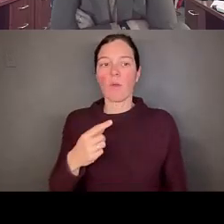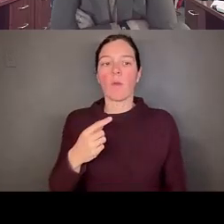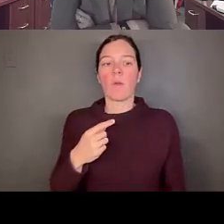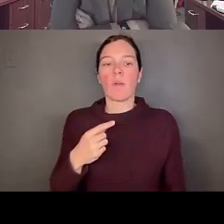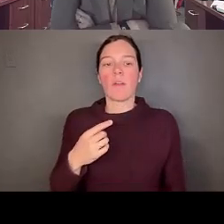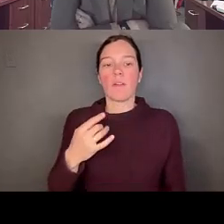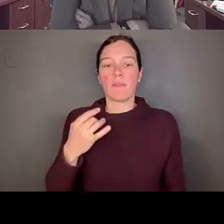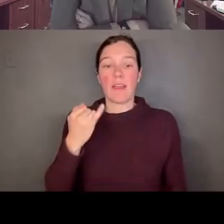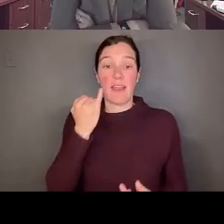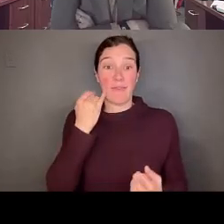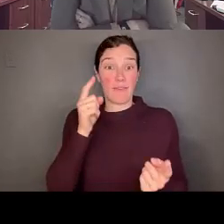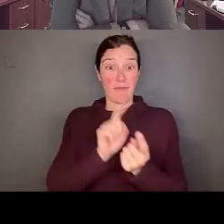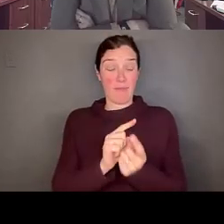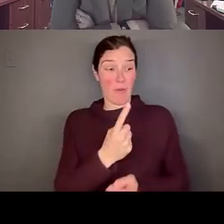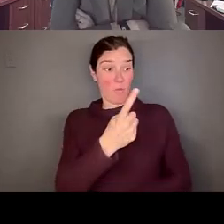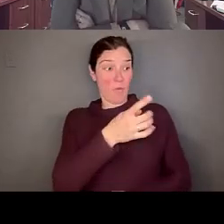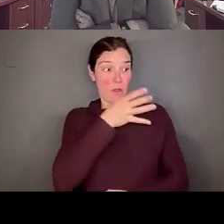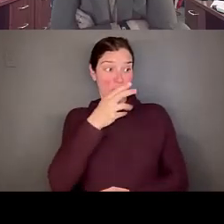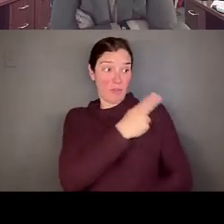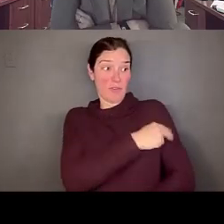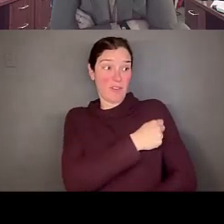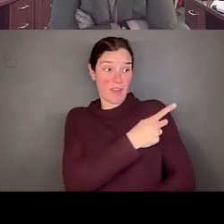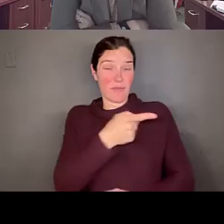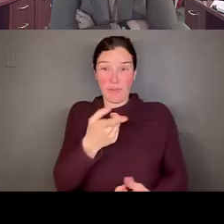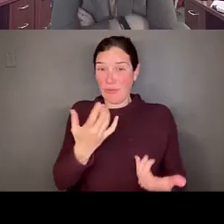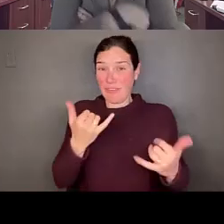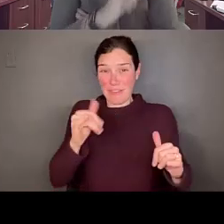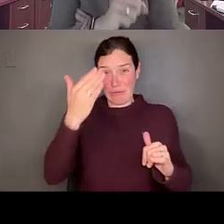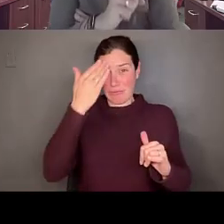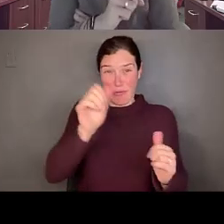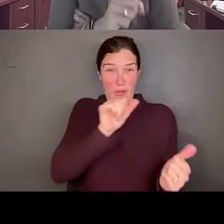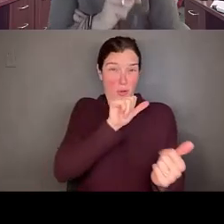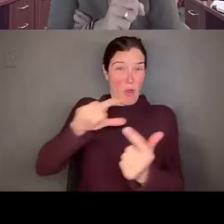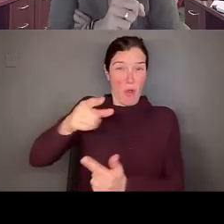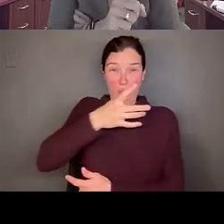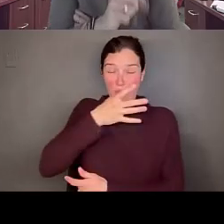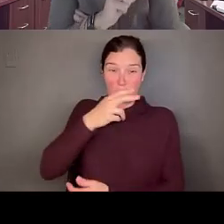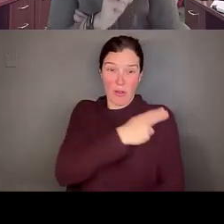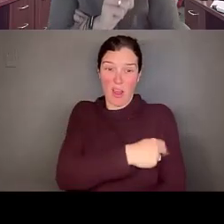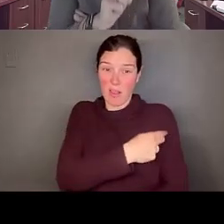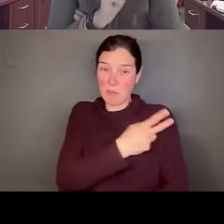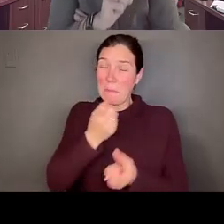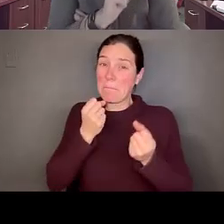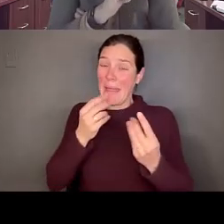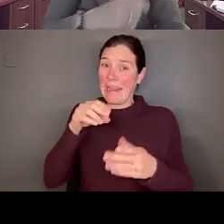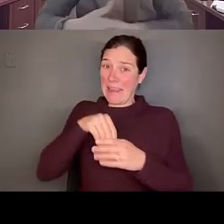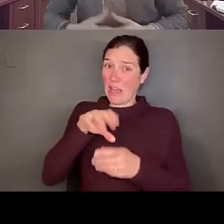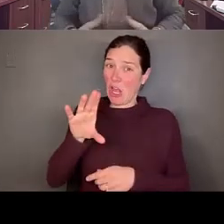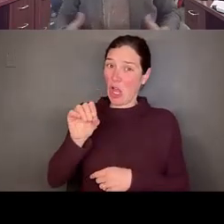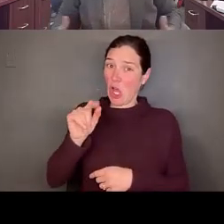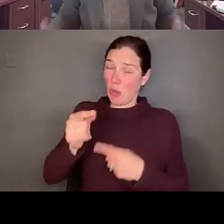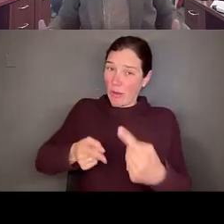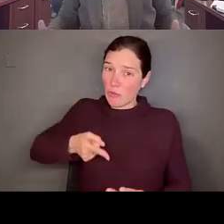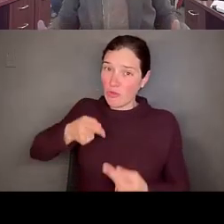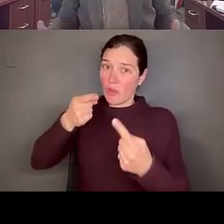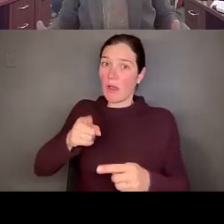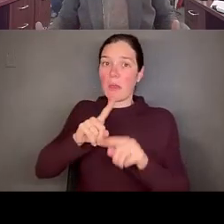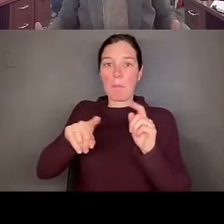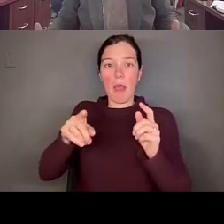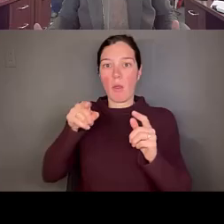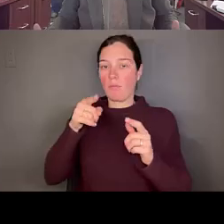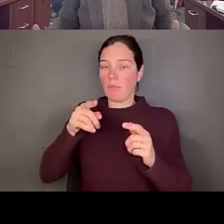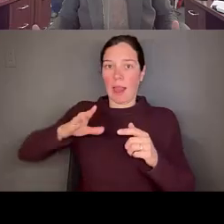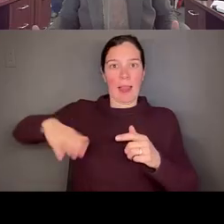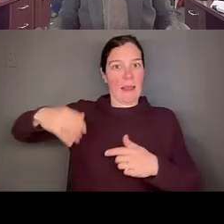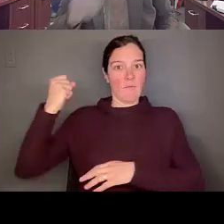hospital, many are struggling here in Colorado nationally. Haven't lost one yet. Haven't had one go under, and we're all working together to make sure